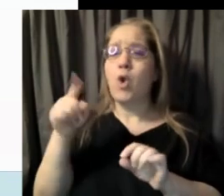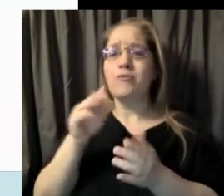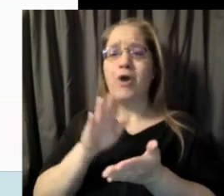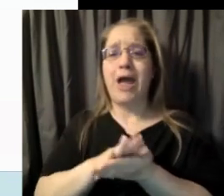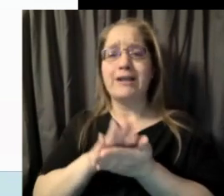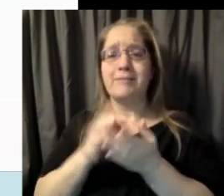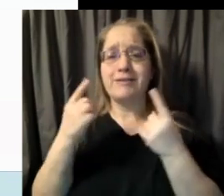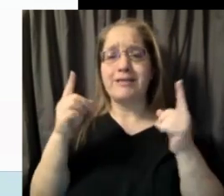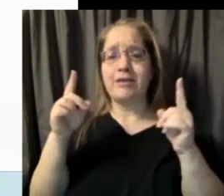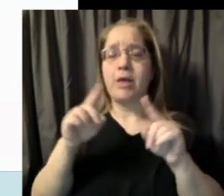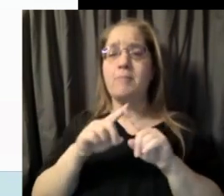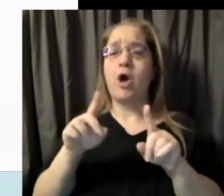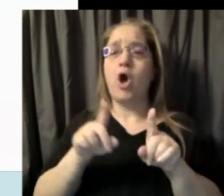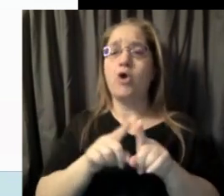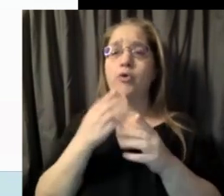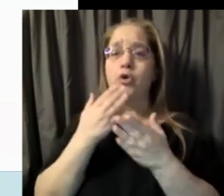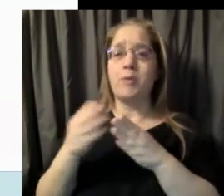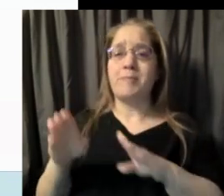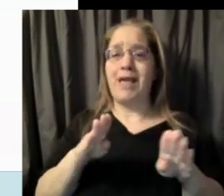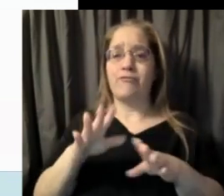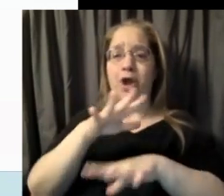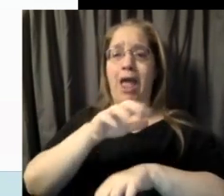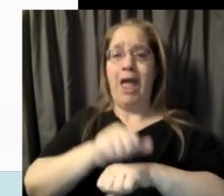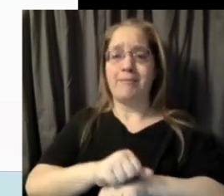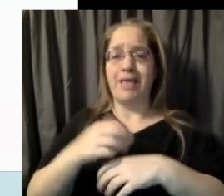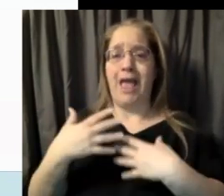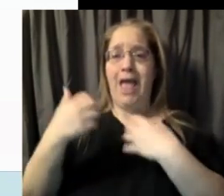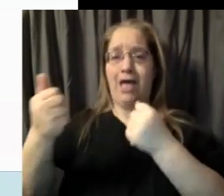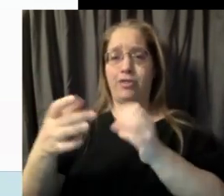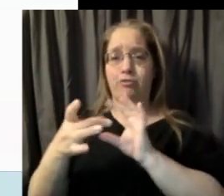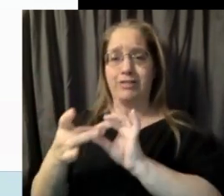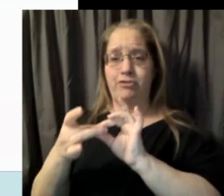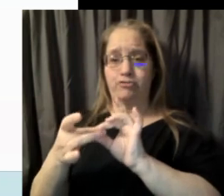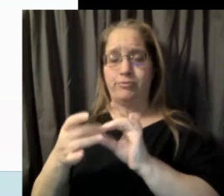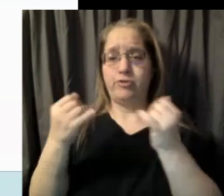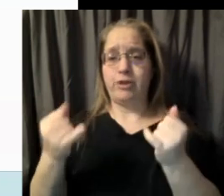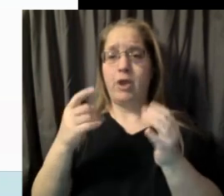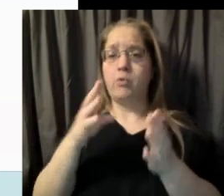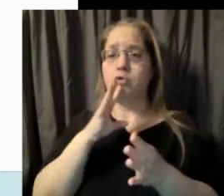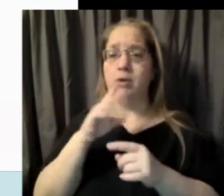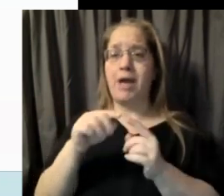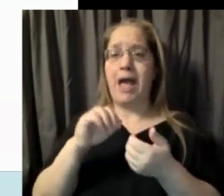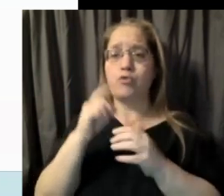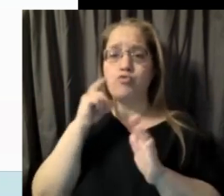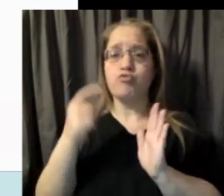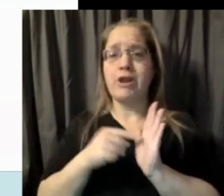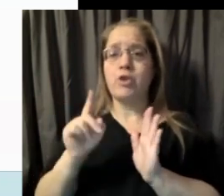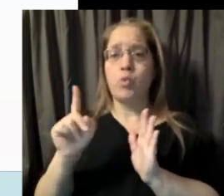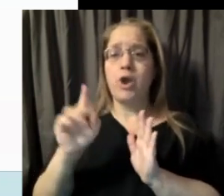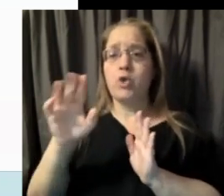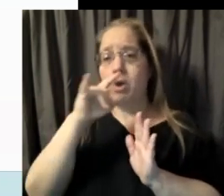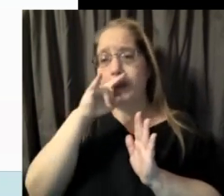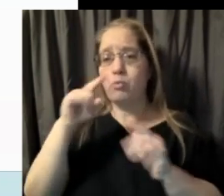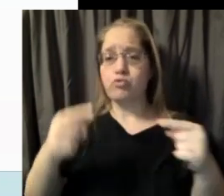success, also for building good behavior habits and healthy relationships. Today, we'll talk about how to recognize where your child might struggle and